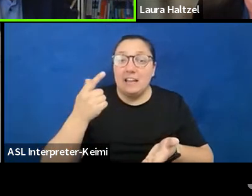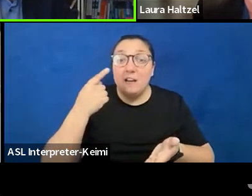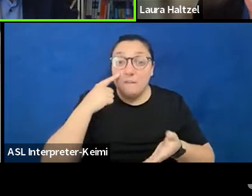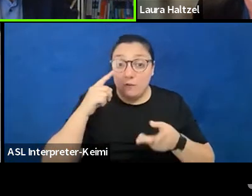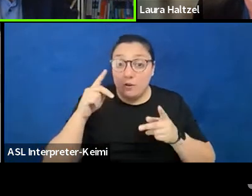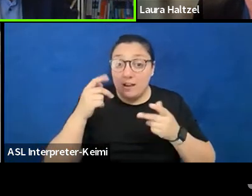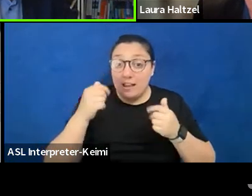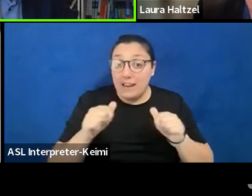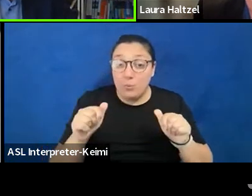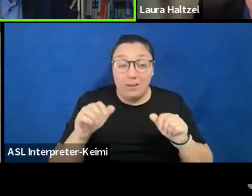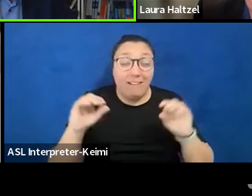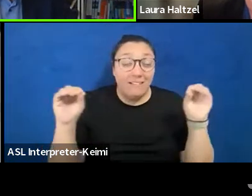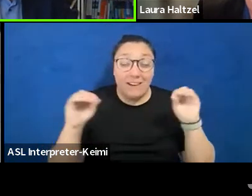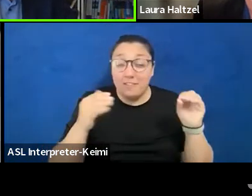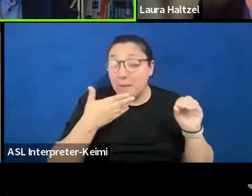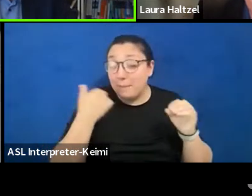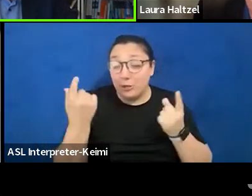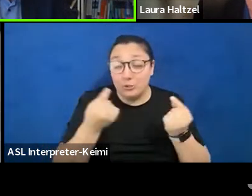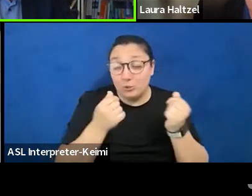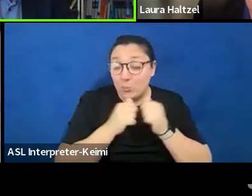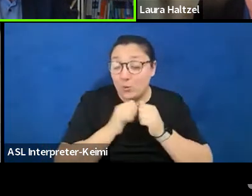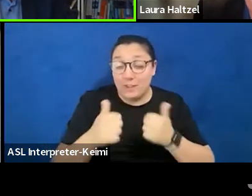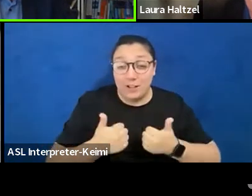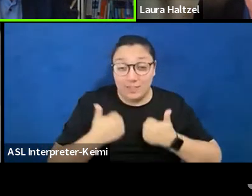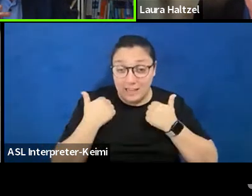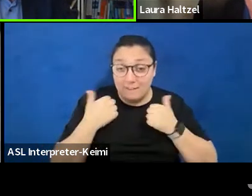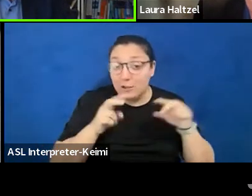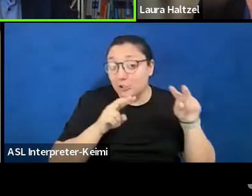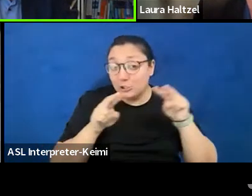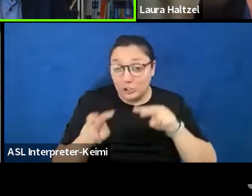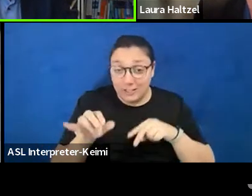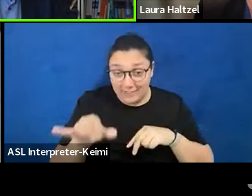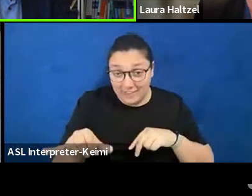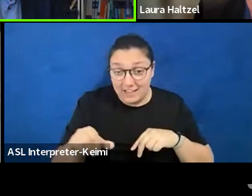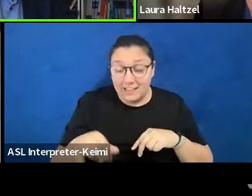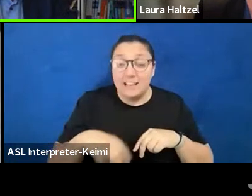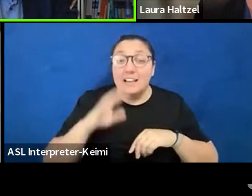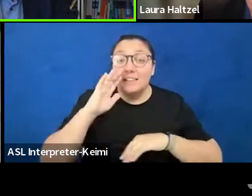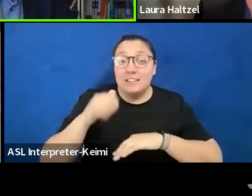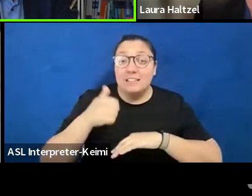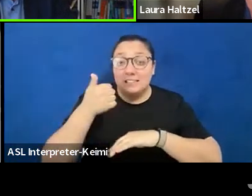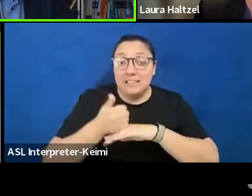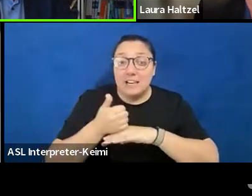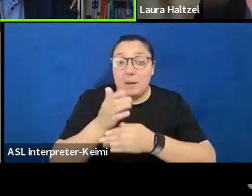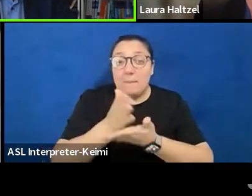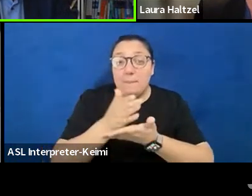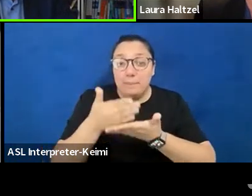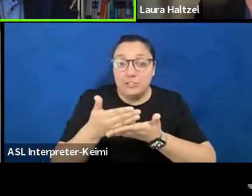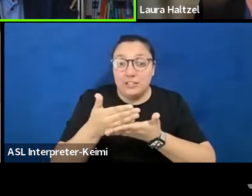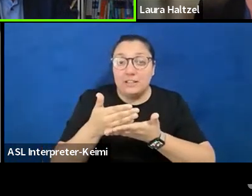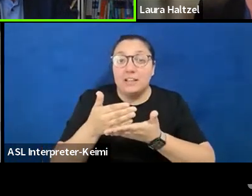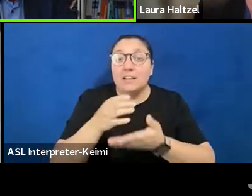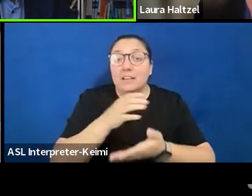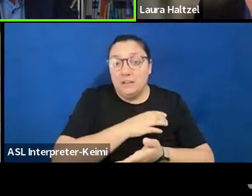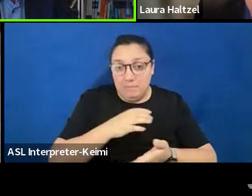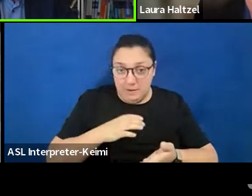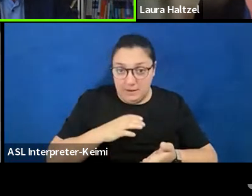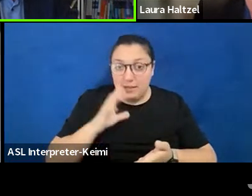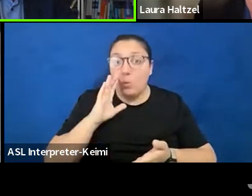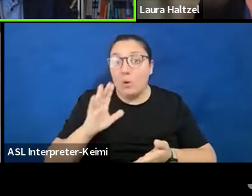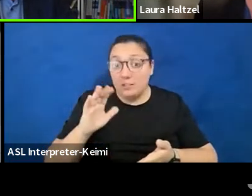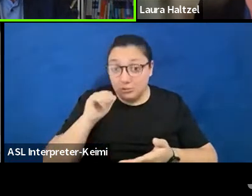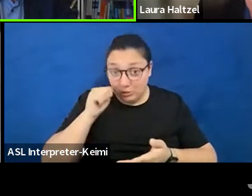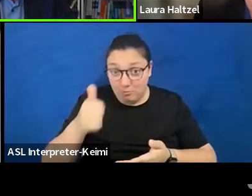nothing better to do with their lives, but look at debt ceiling, the Senate Budget Committee tomorrow is having a hearing on the debt ceiling, which I am